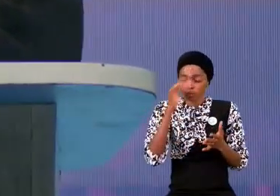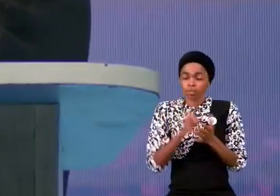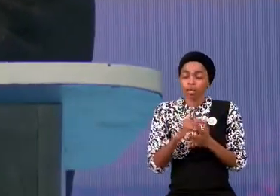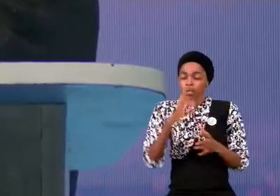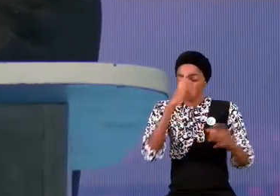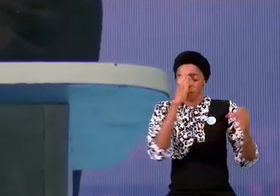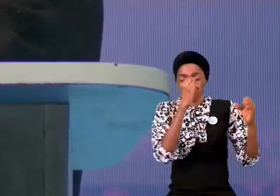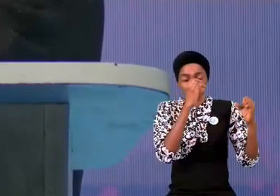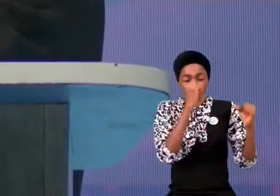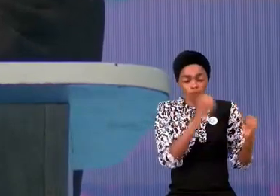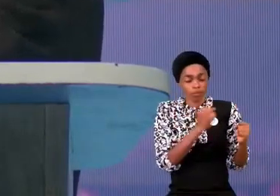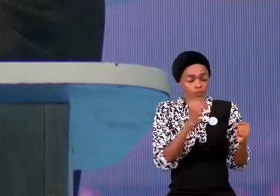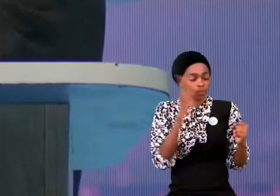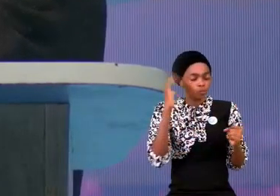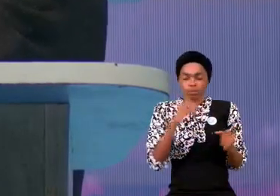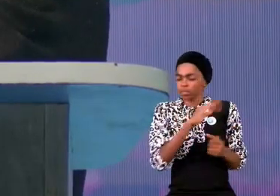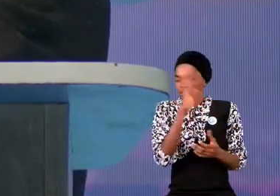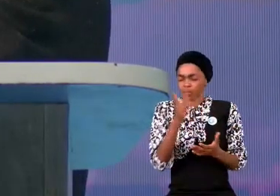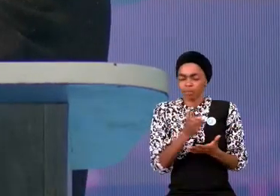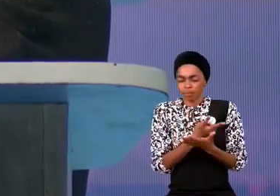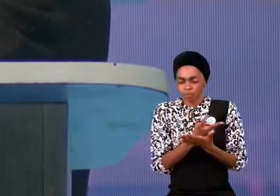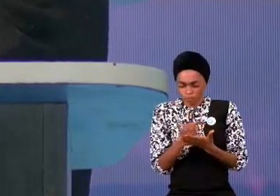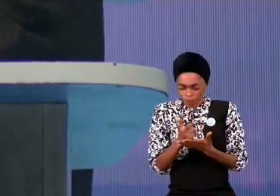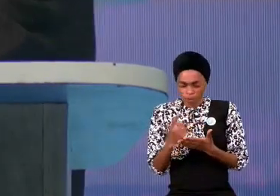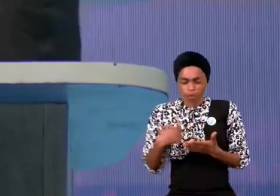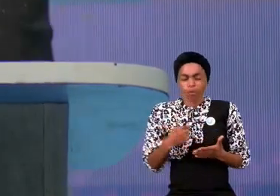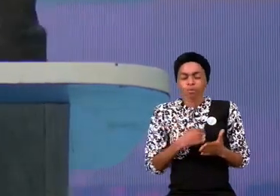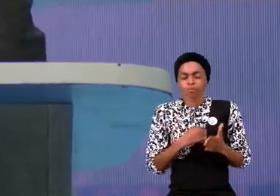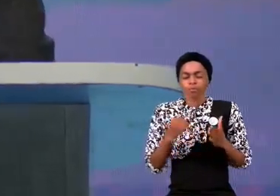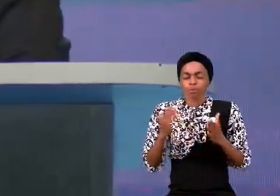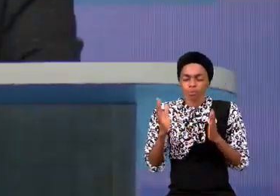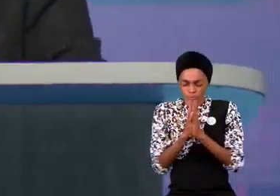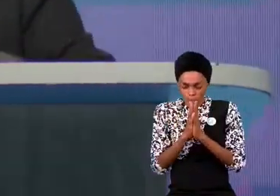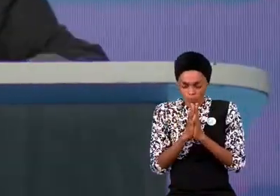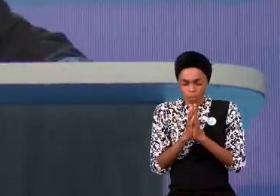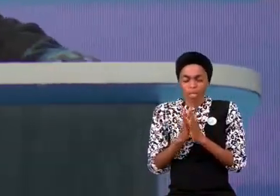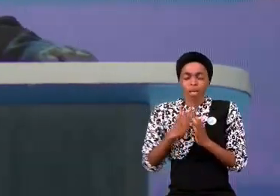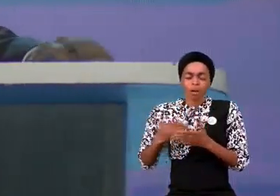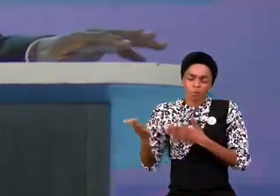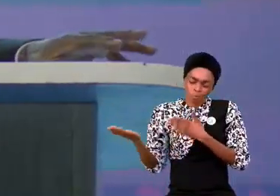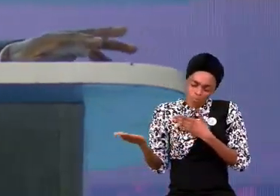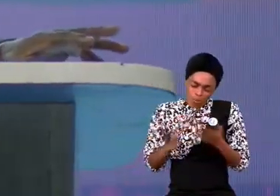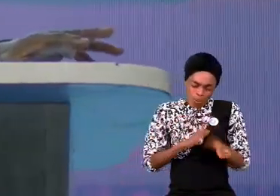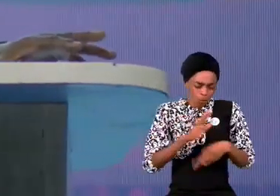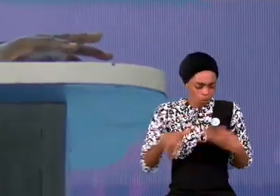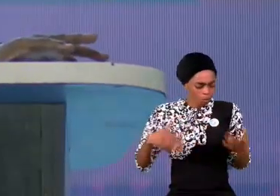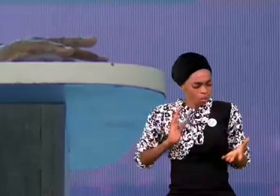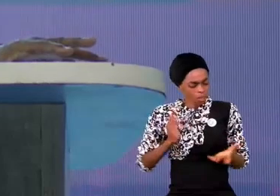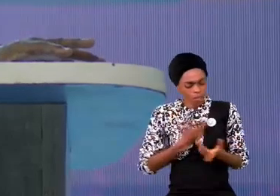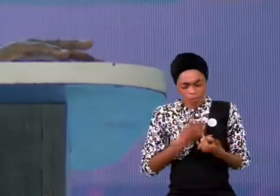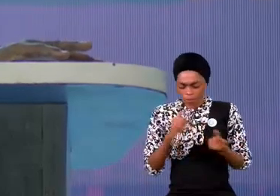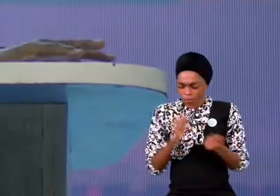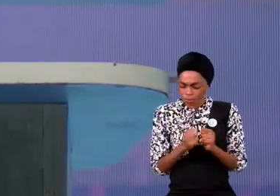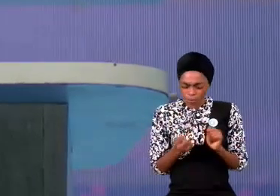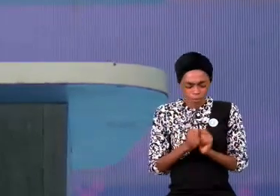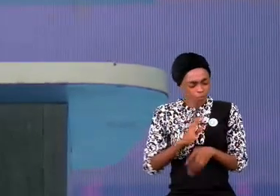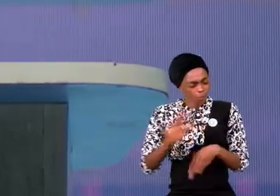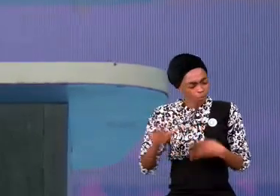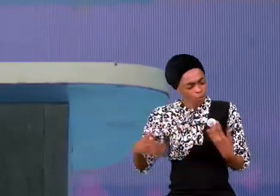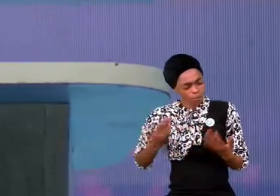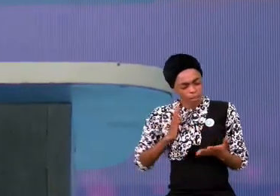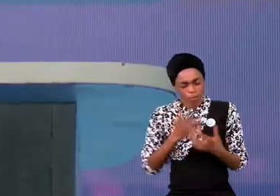our problems, all our challenges, all our sicknesses, all our infirmities, all